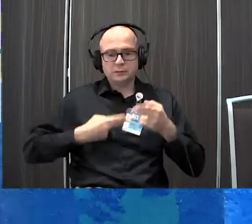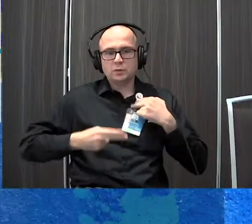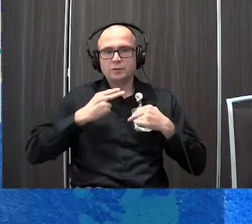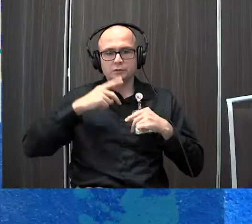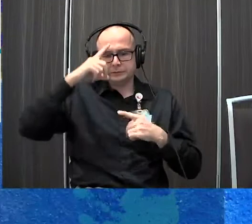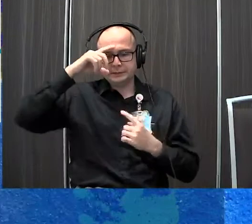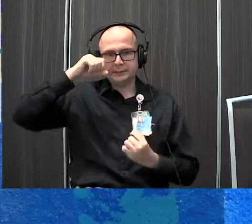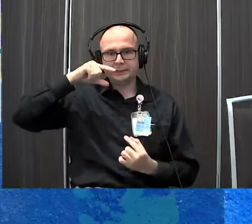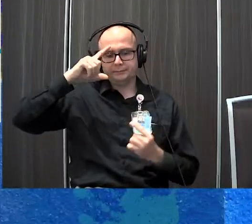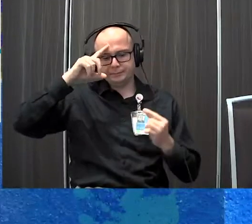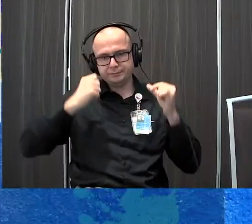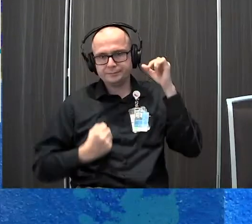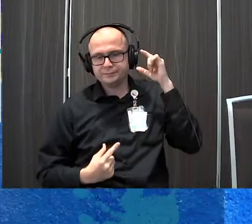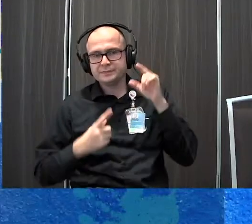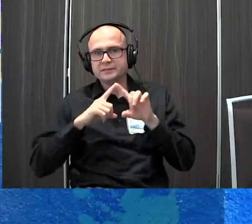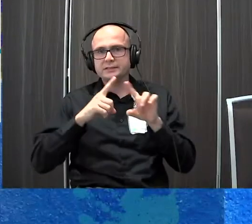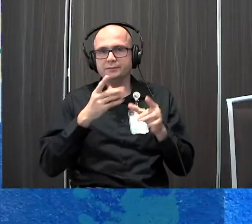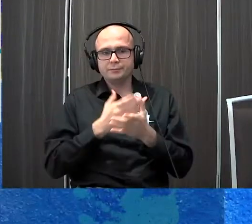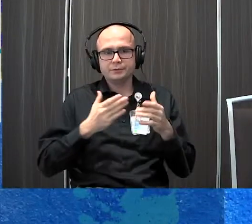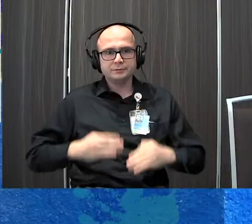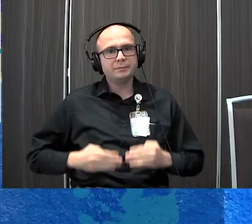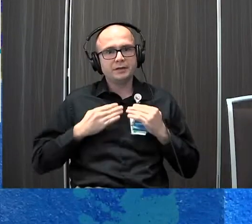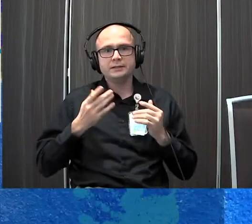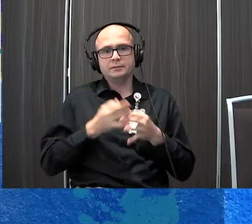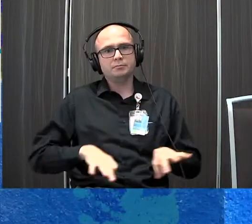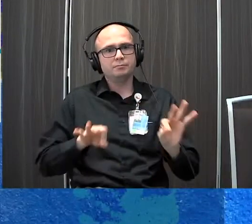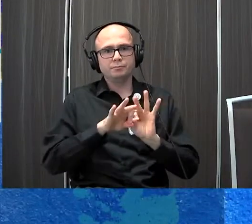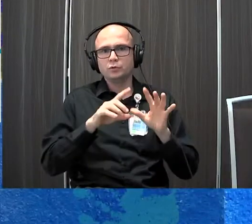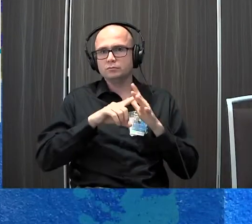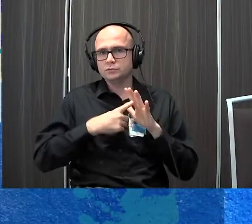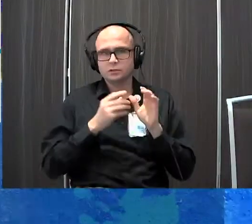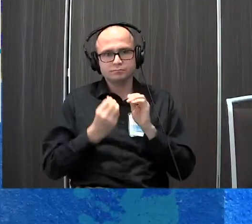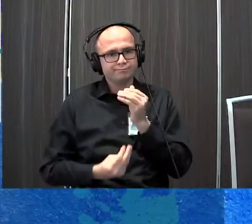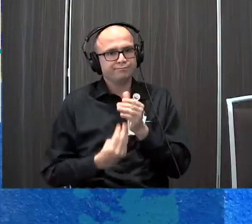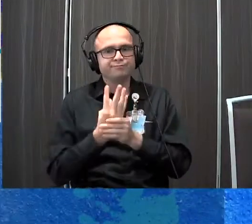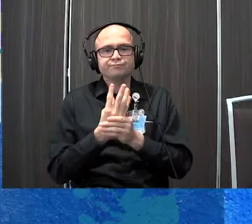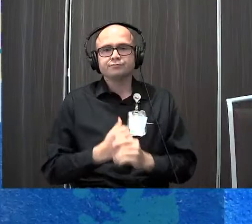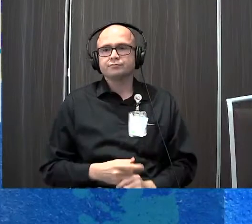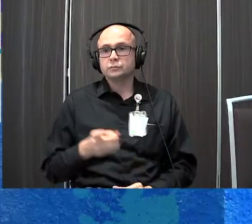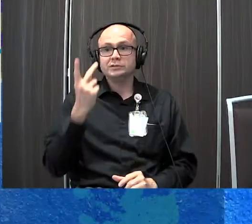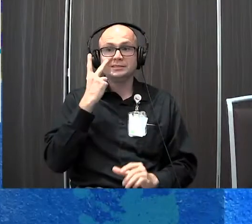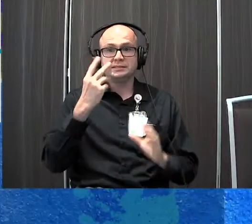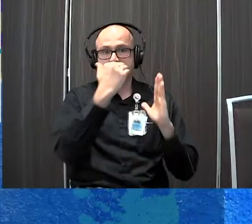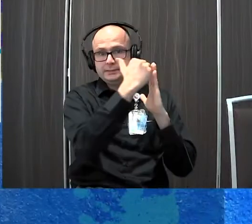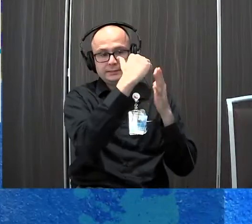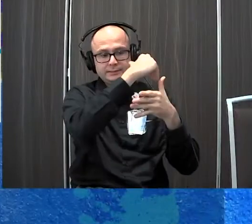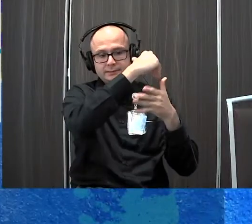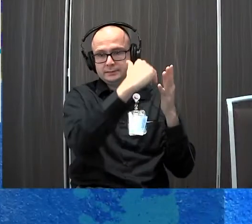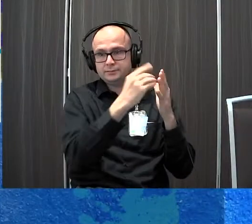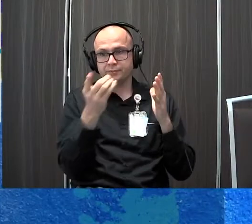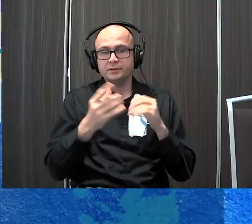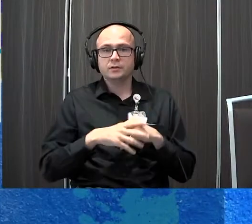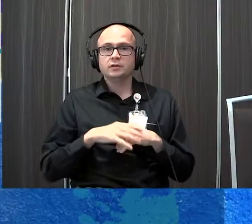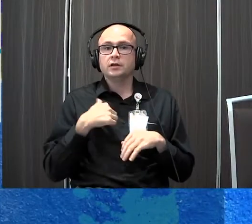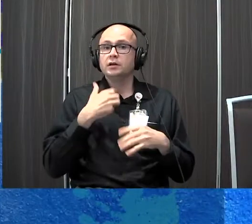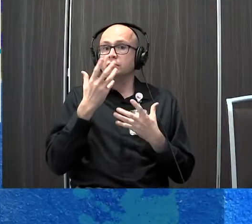that travel to different parts of the body and bring about many important functions. And you can see those listed there. And I really just want